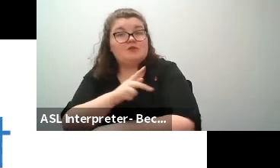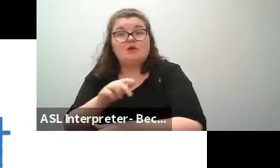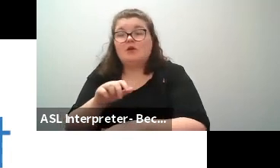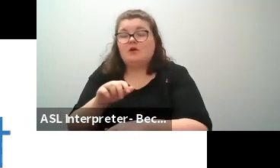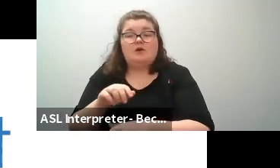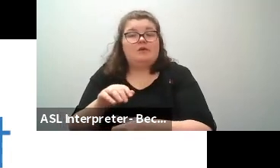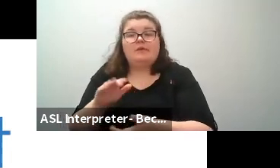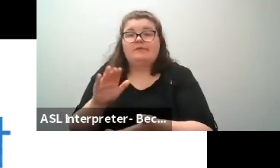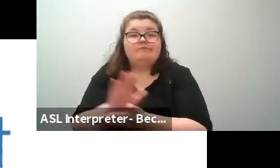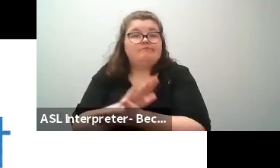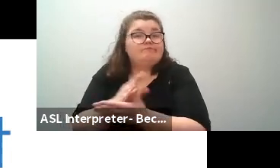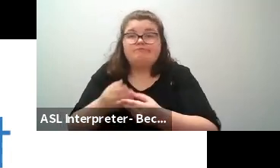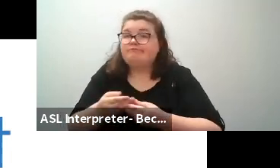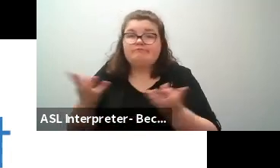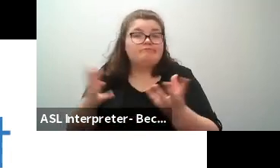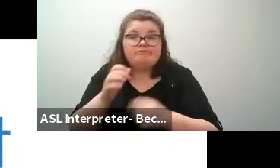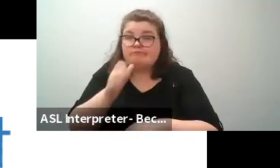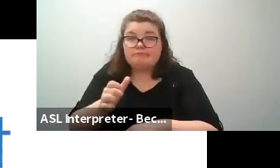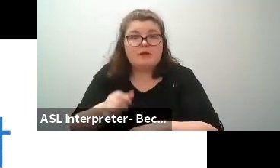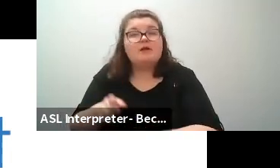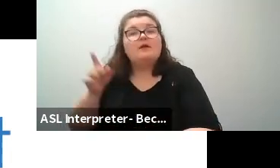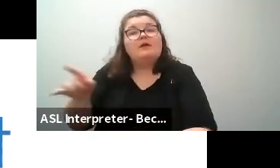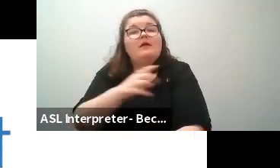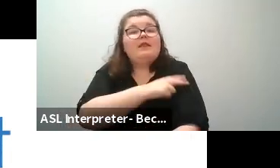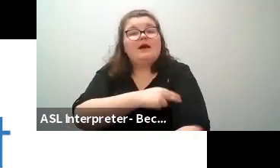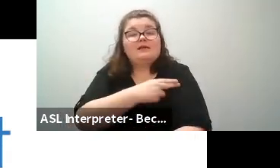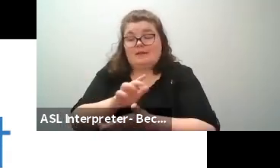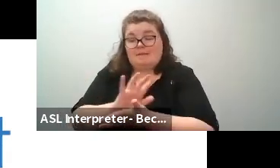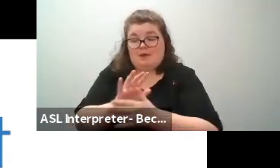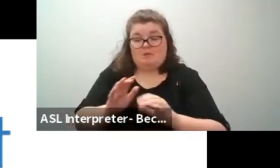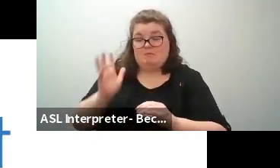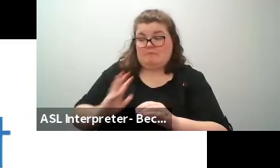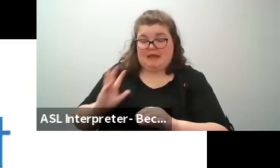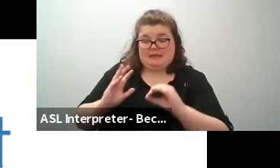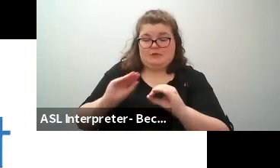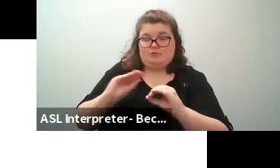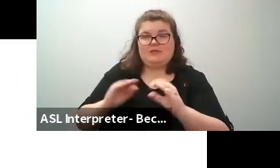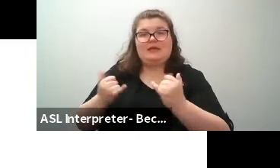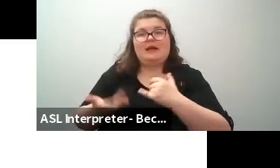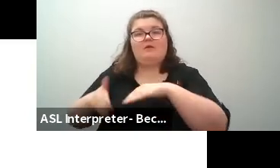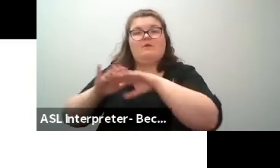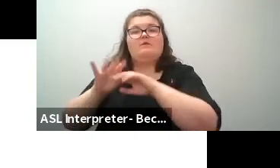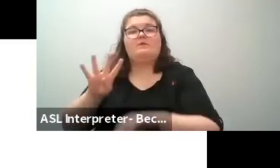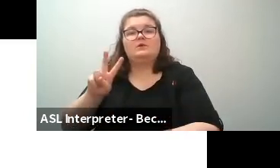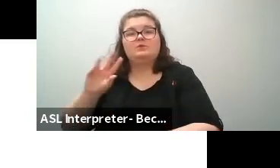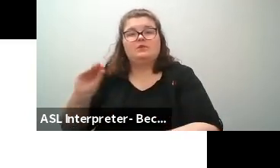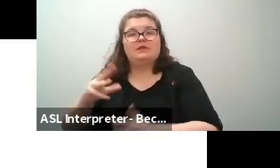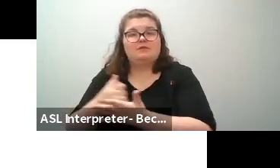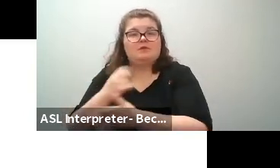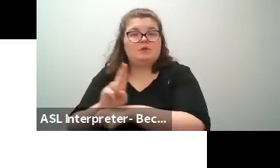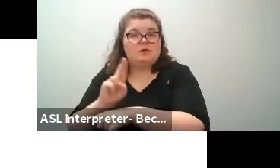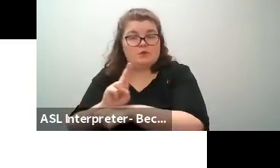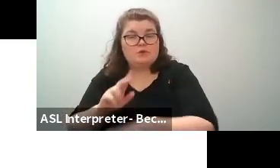more frequently. And in the hospital, video went from 0% to 42%. The outcome